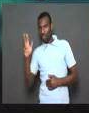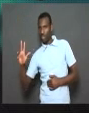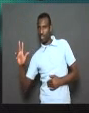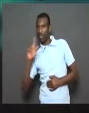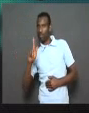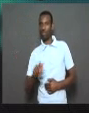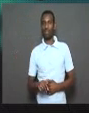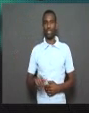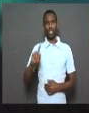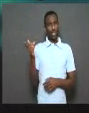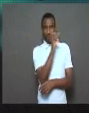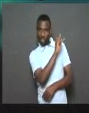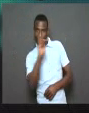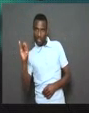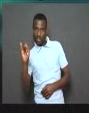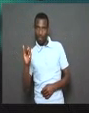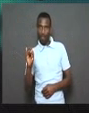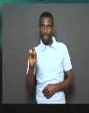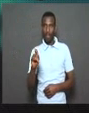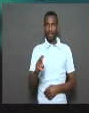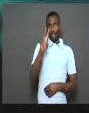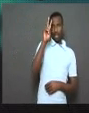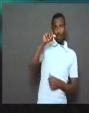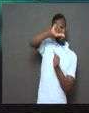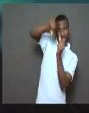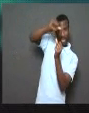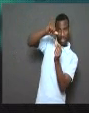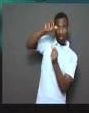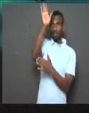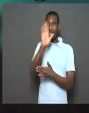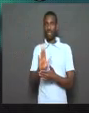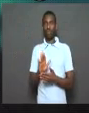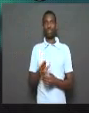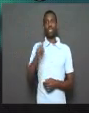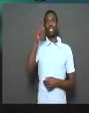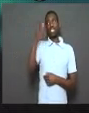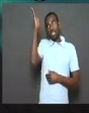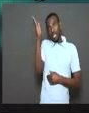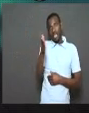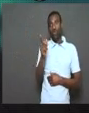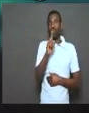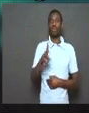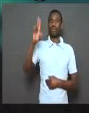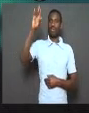5/3. However, for diatomic gases, the ratio is